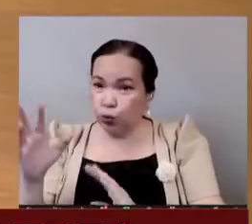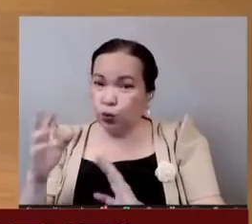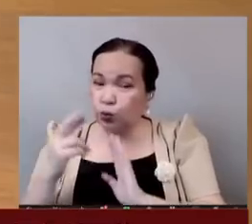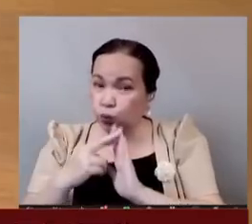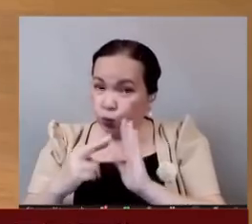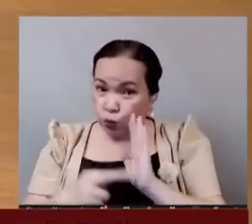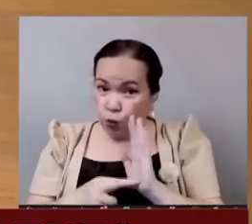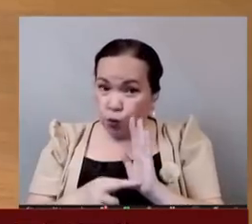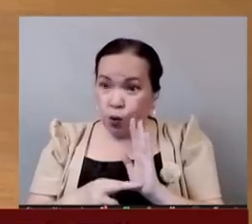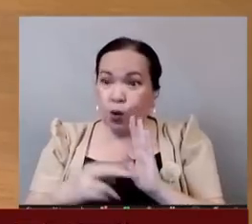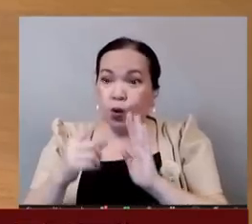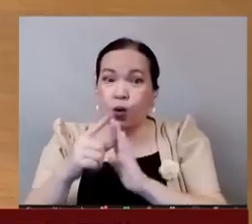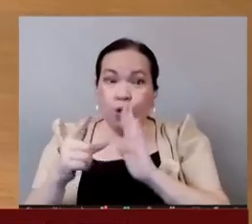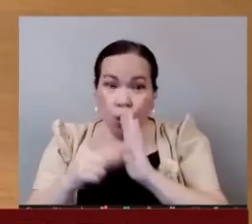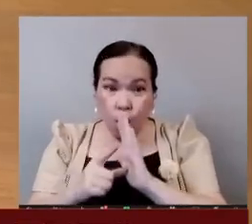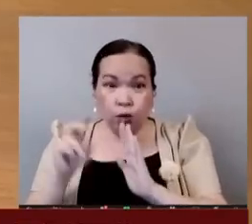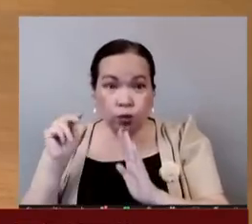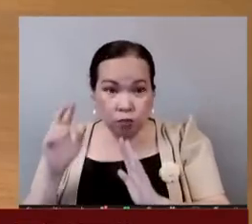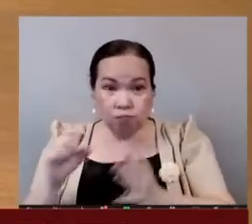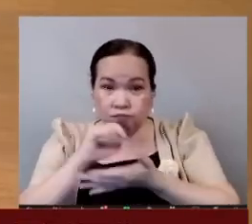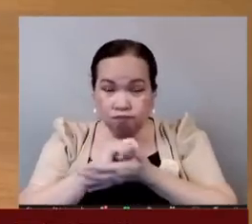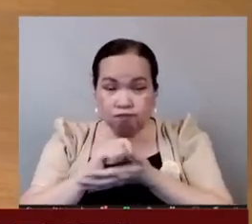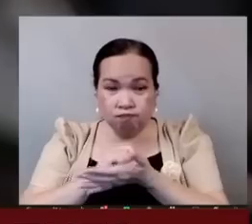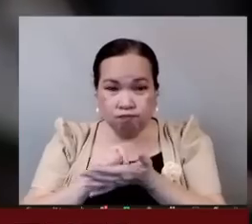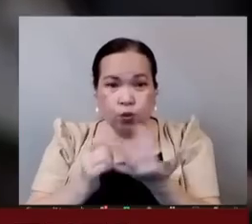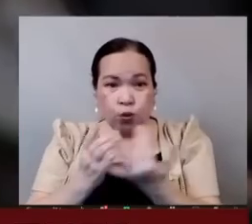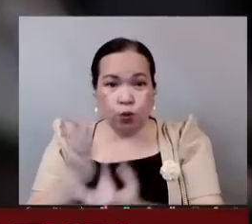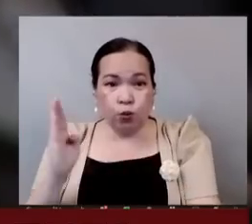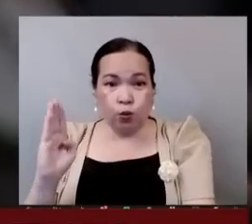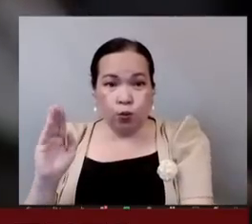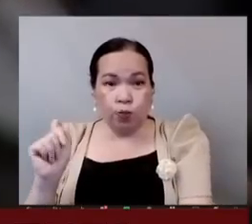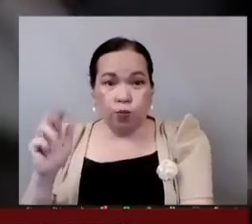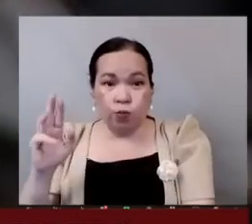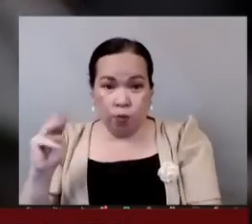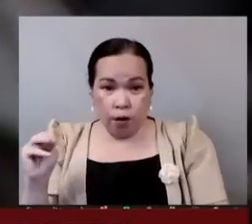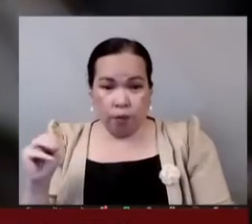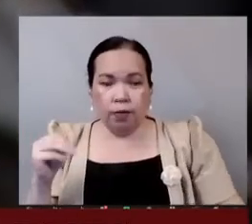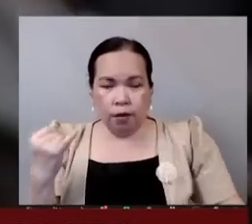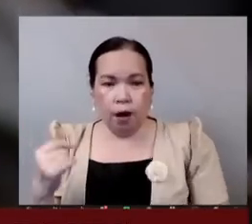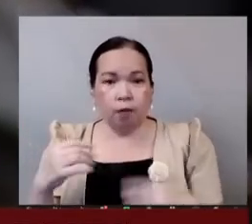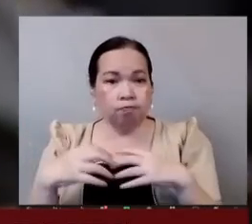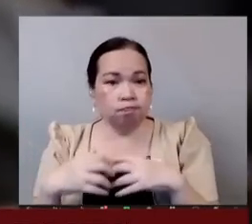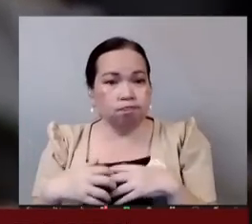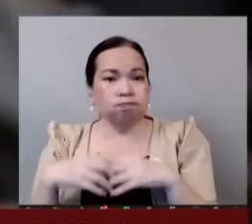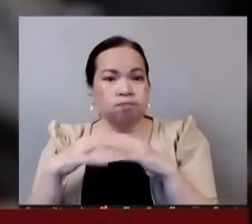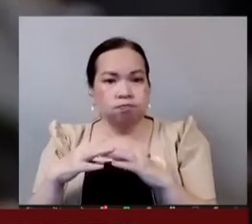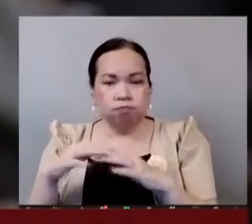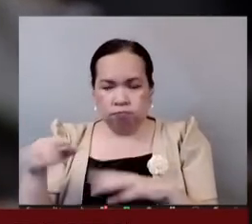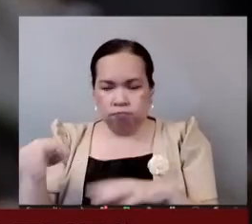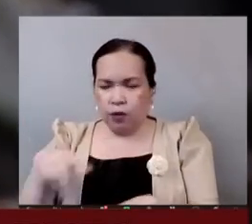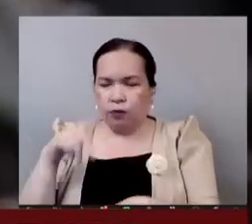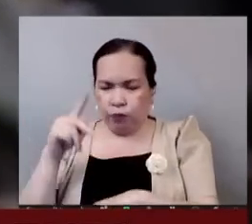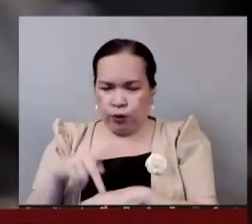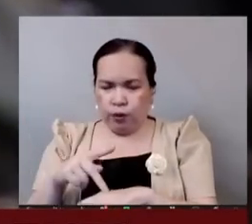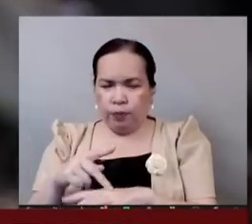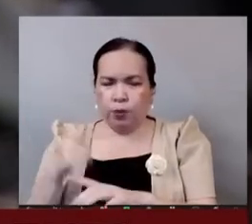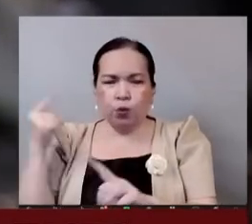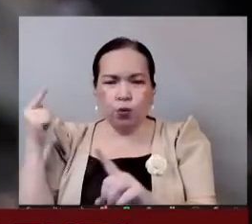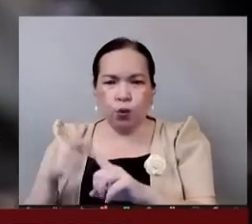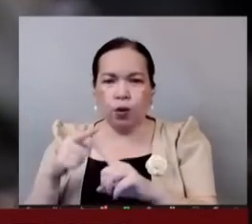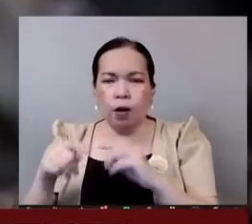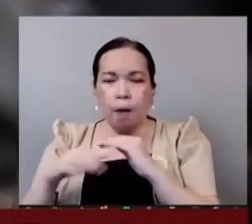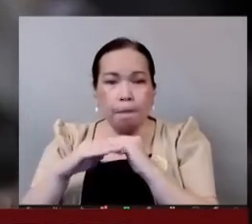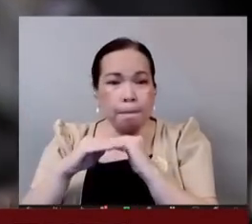are now being written. Through the BARM, we have strengthened the nation's prospects for finally achieving sustainable